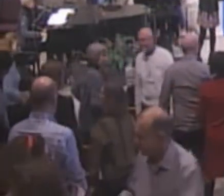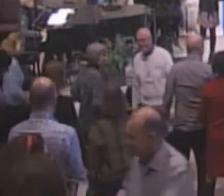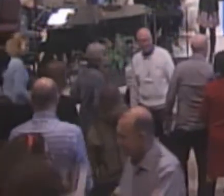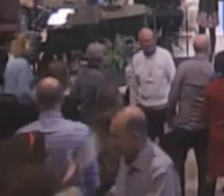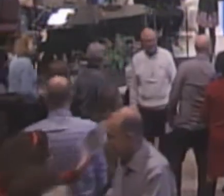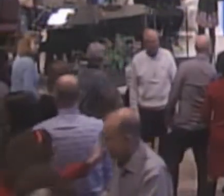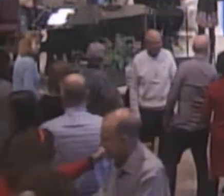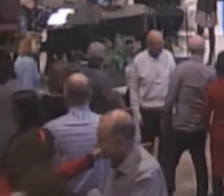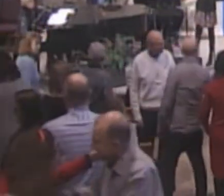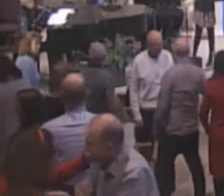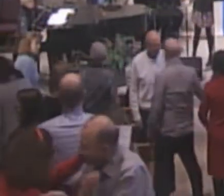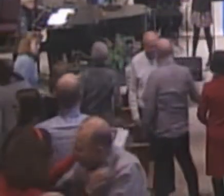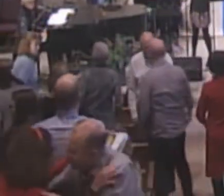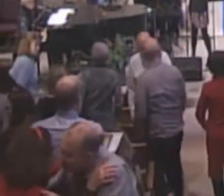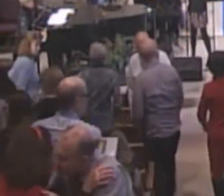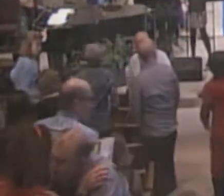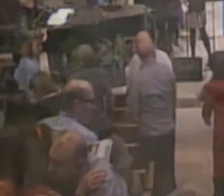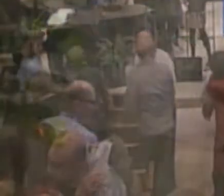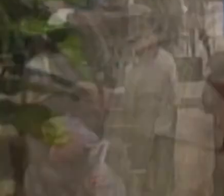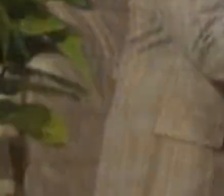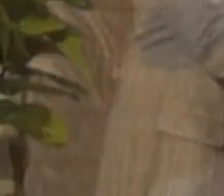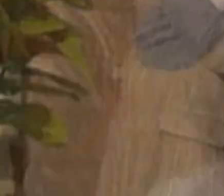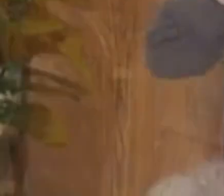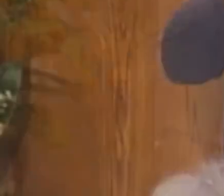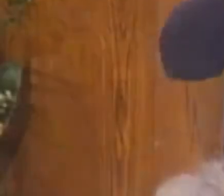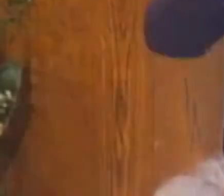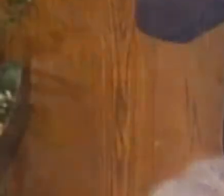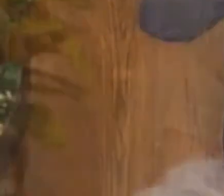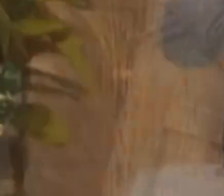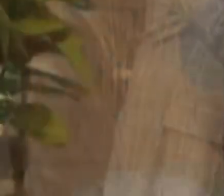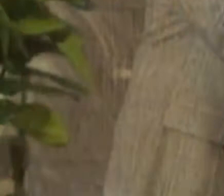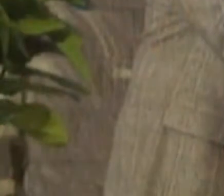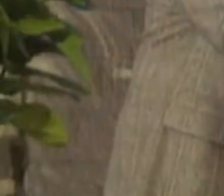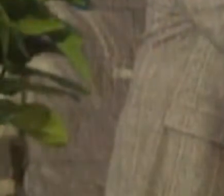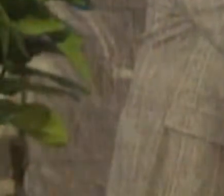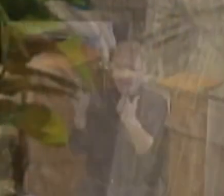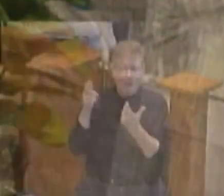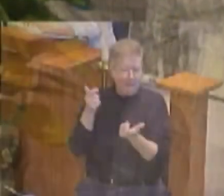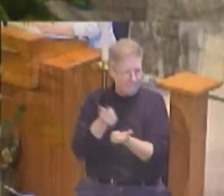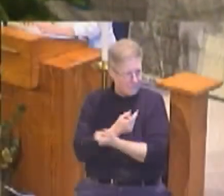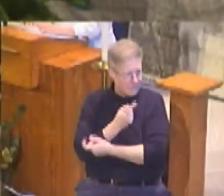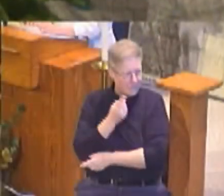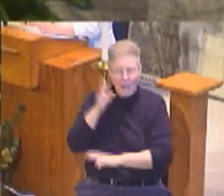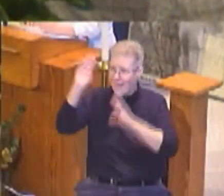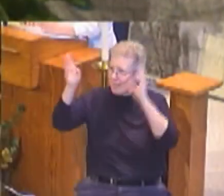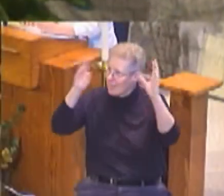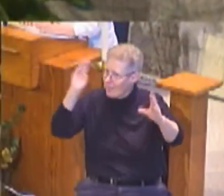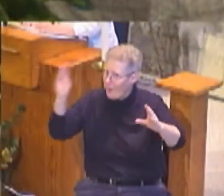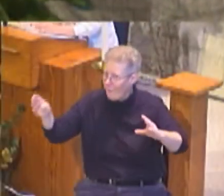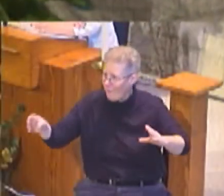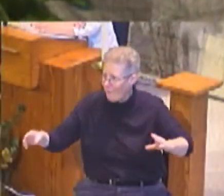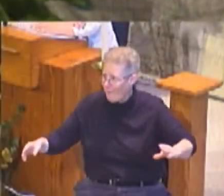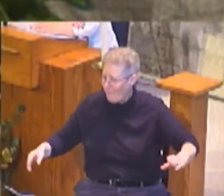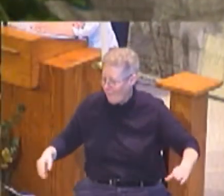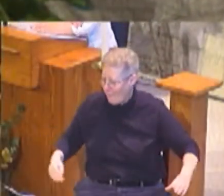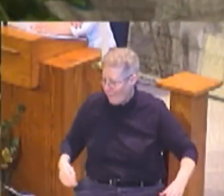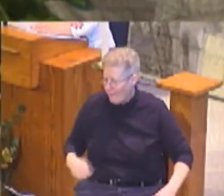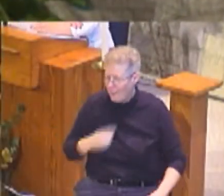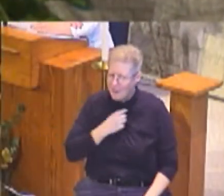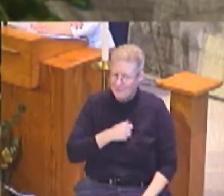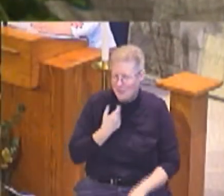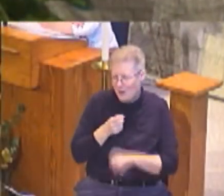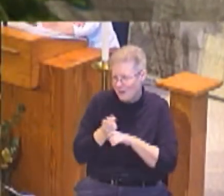If you didn't get any enough time to do our hello, sorry, just